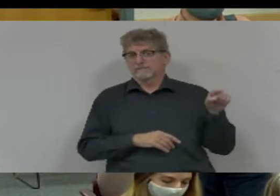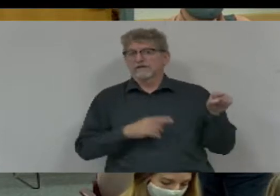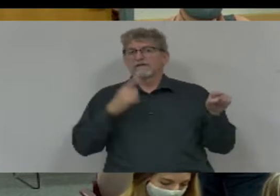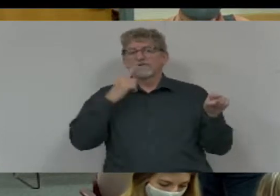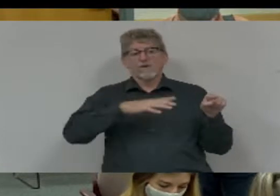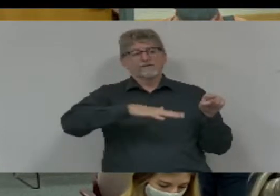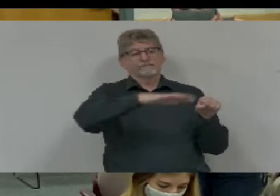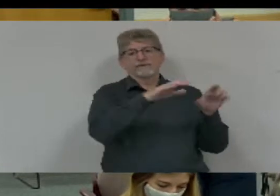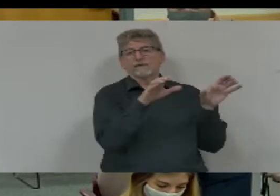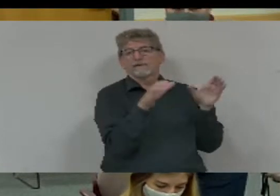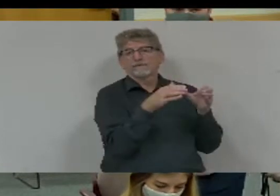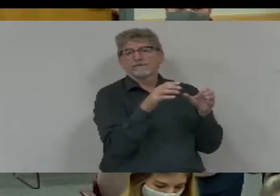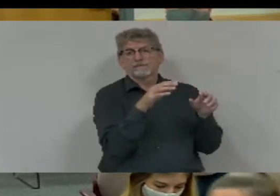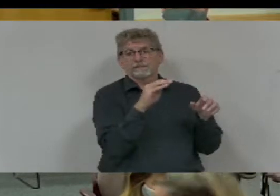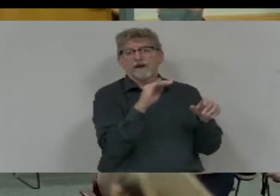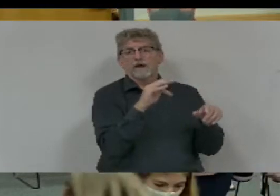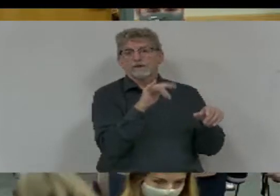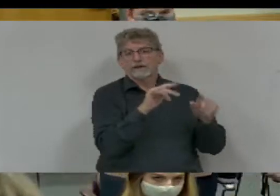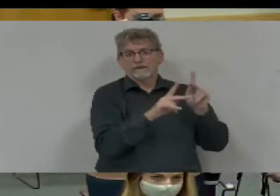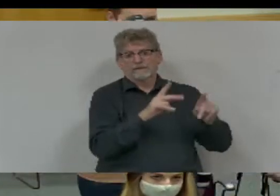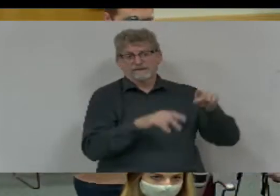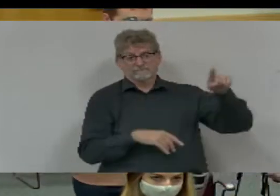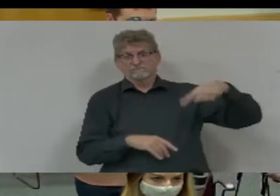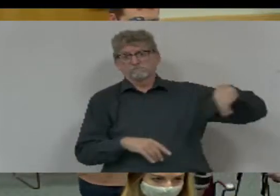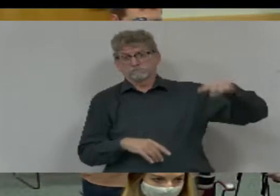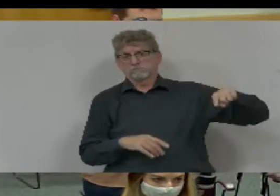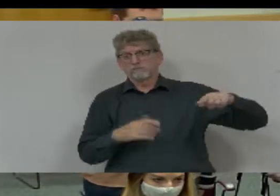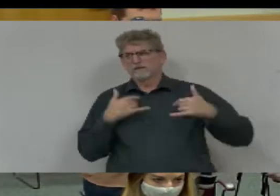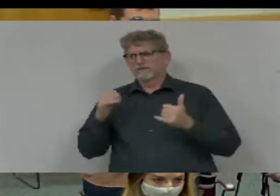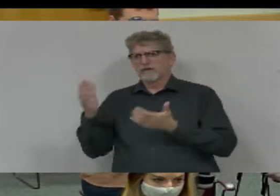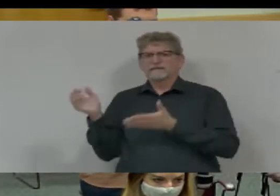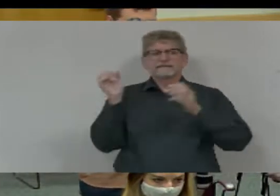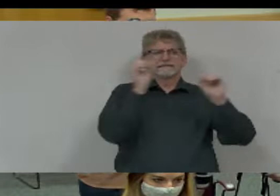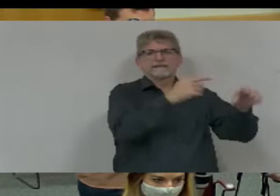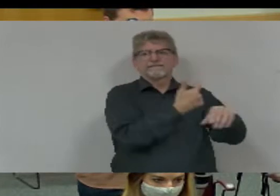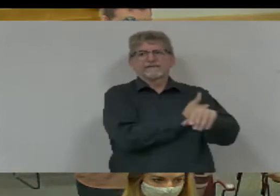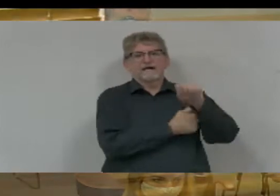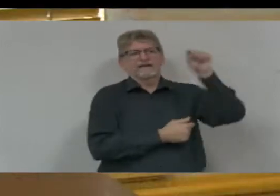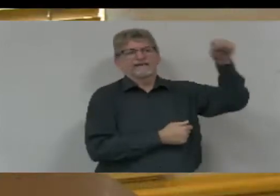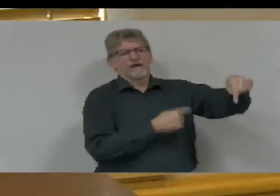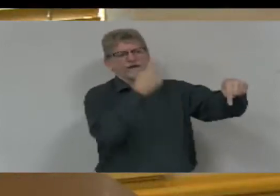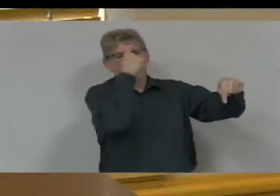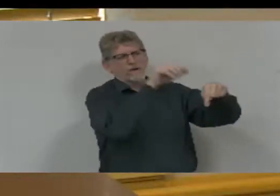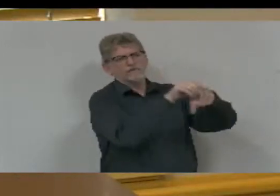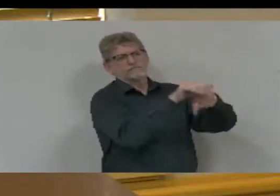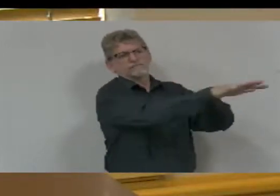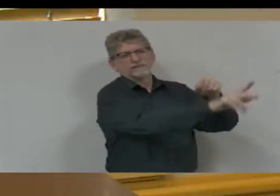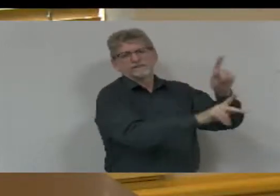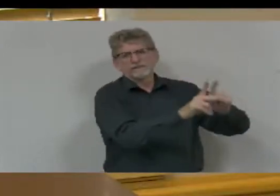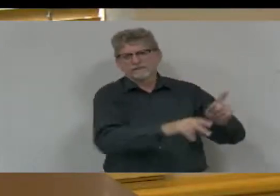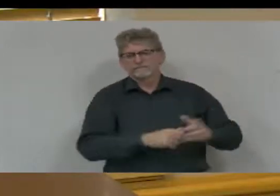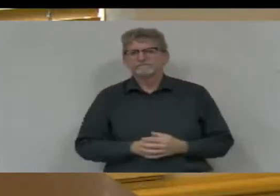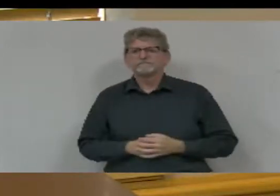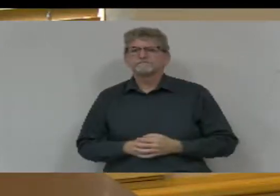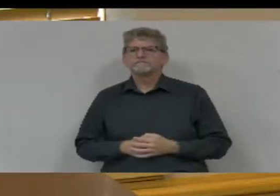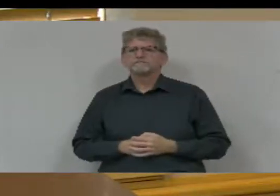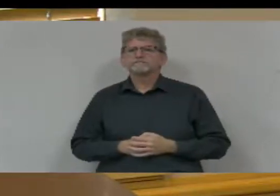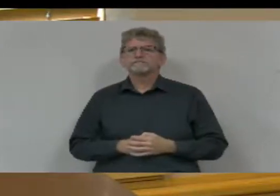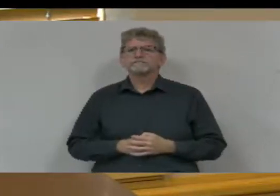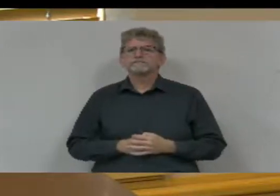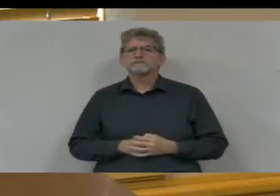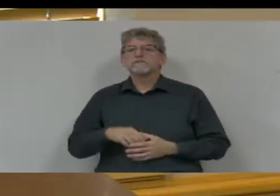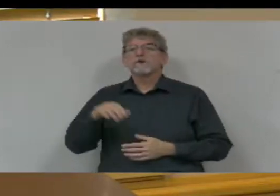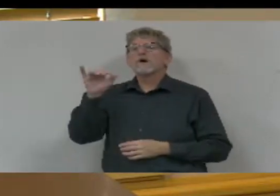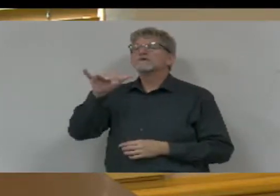our community. Okay. And just one sort of anecdotal point to that, our senior population has also had some